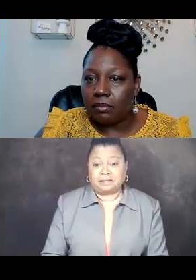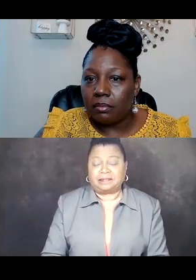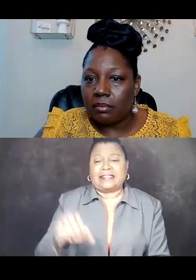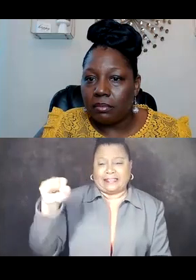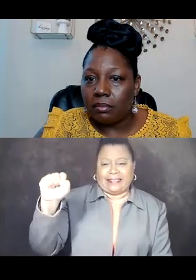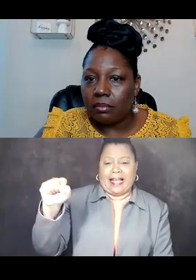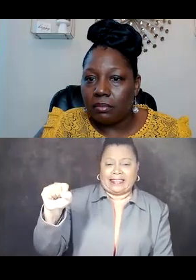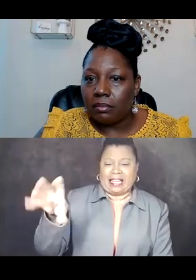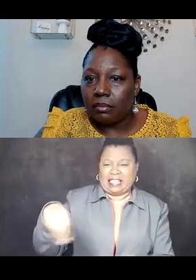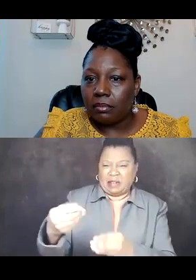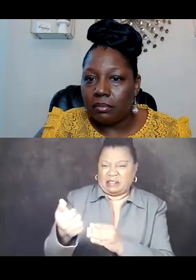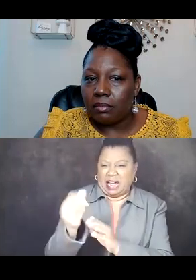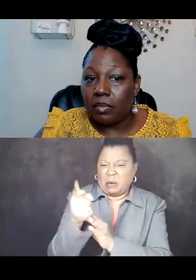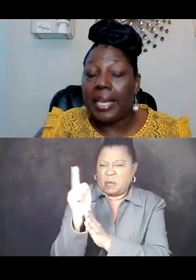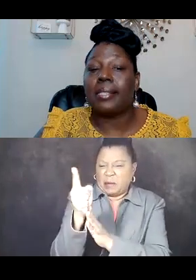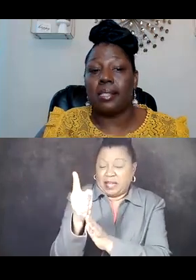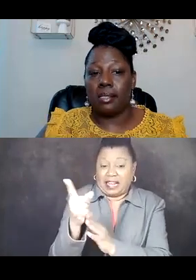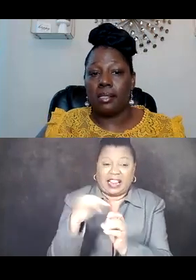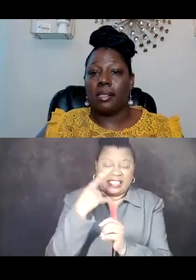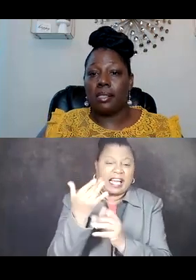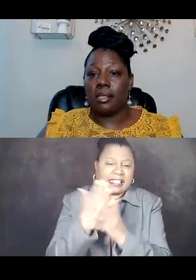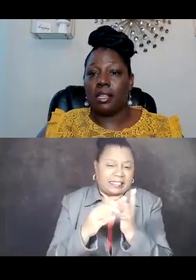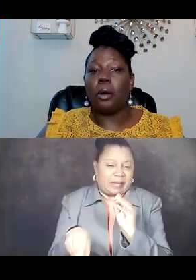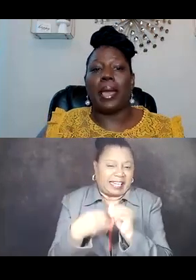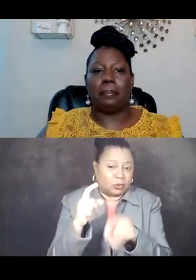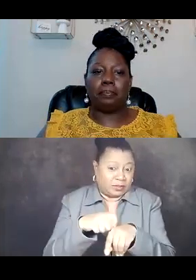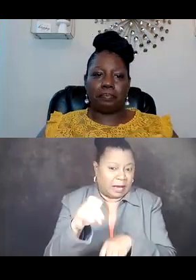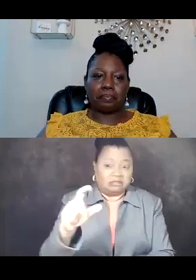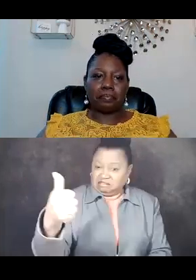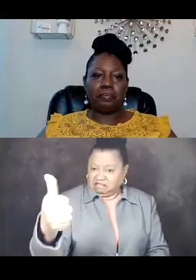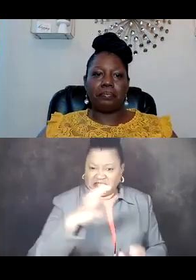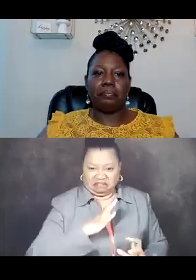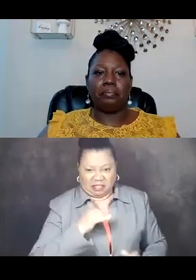Yes, can we give them just another minute? Looks like there's Yes. who would like to. Okay.